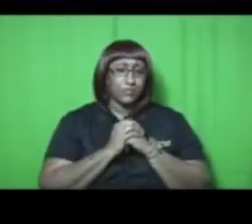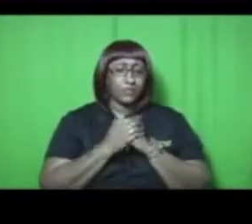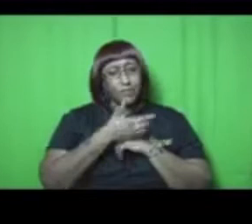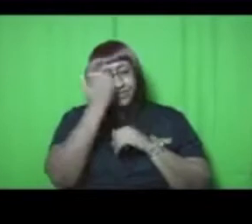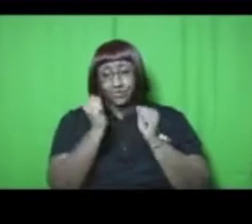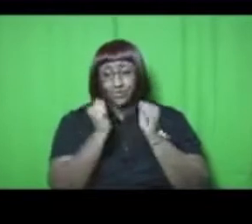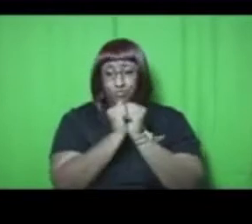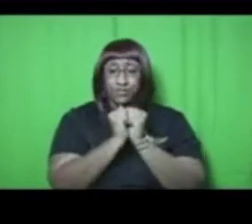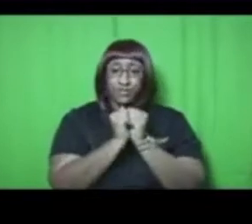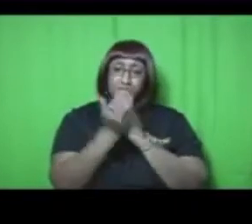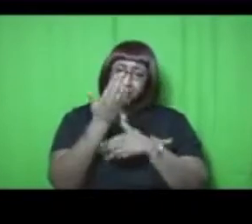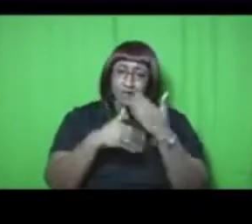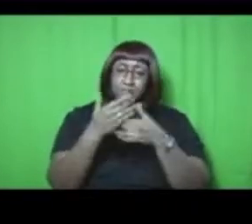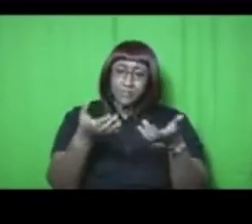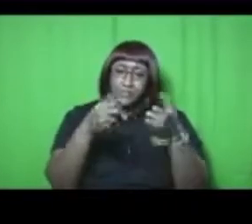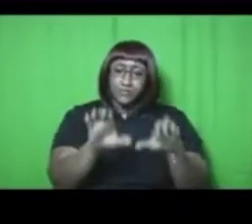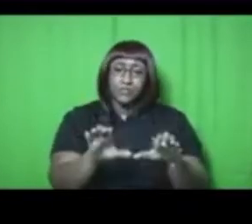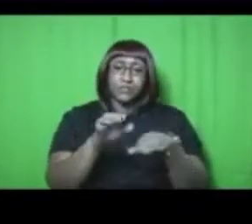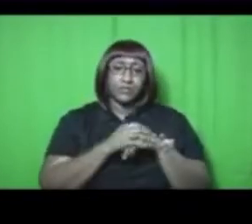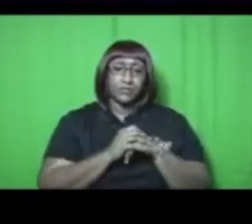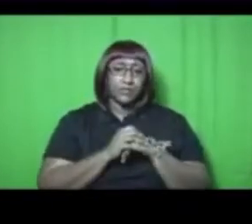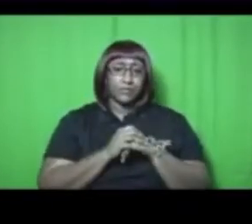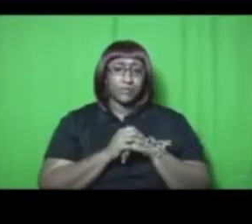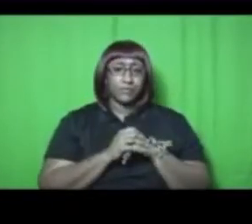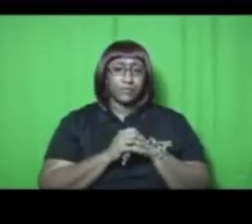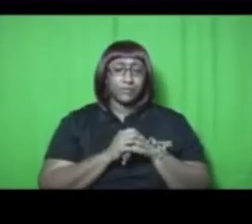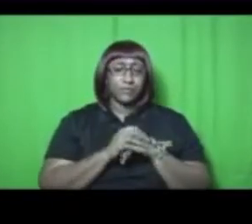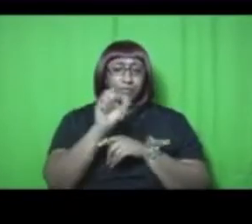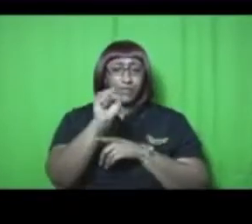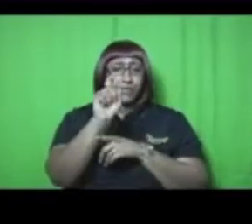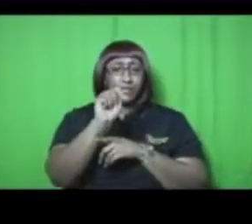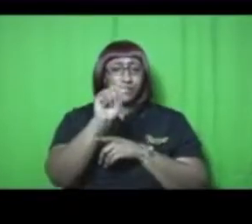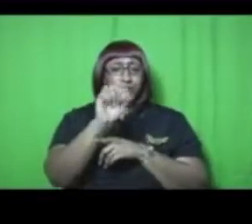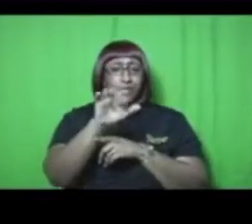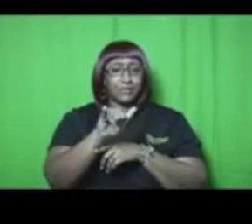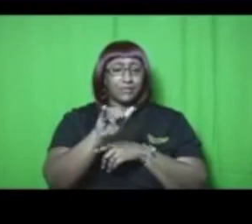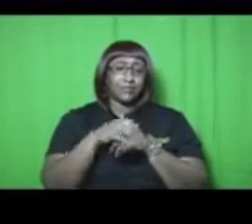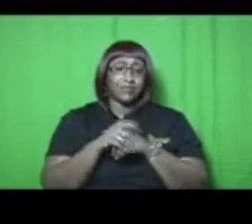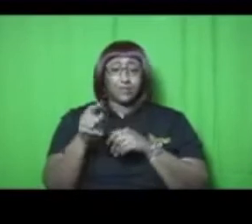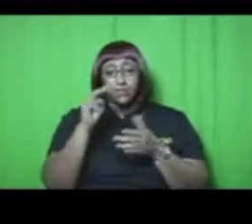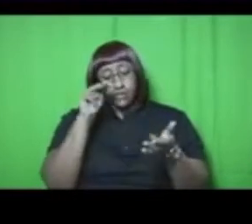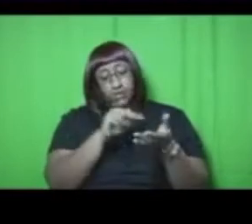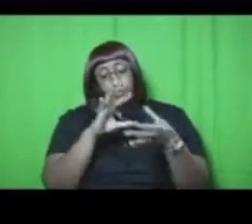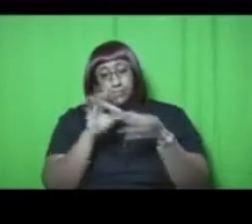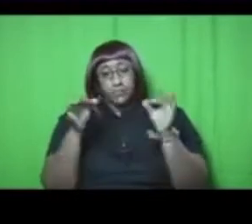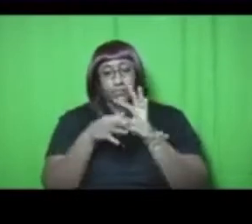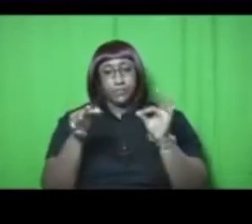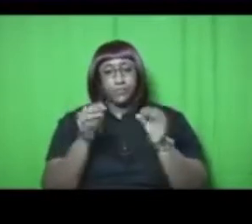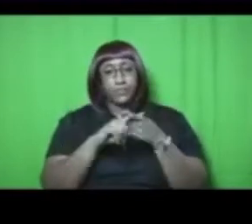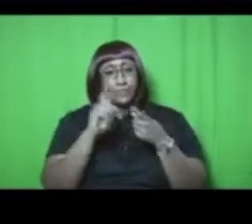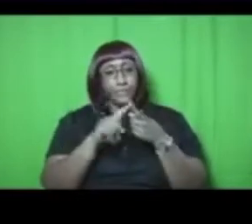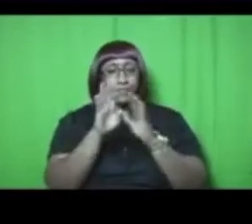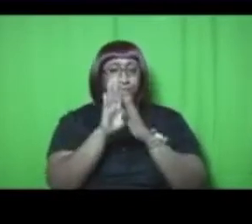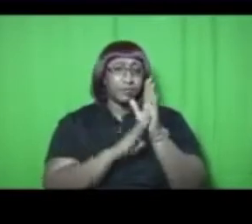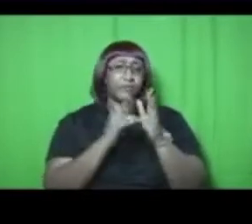Because with it comes opportunity. And Stacey Abrams. And so if you look at the story though, within, the